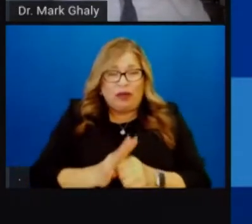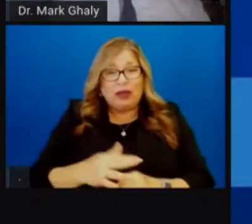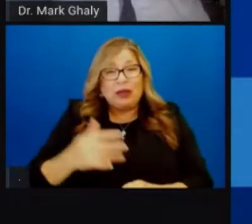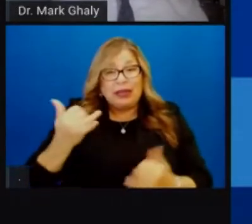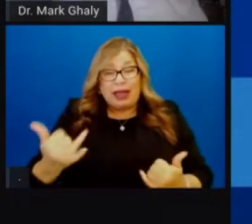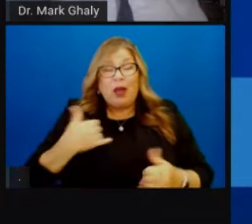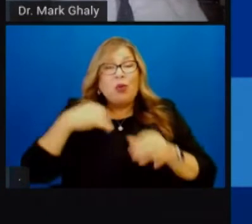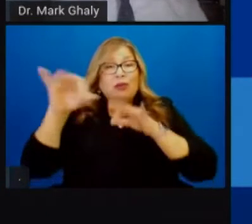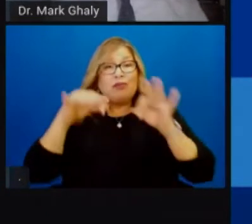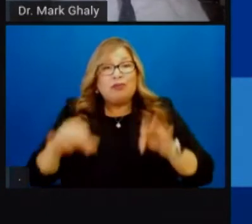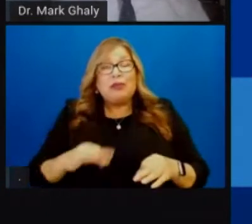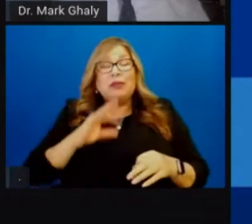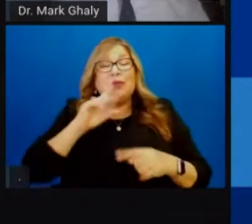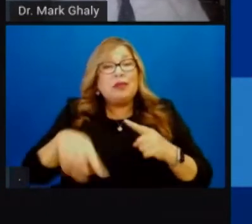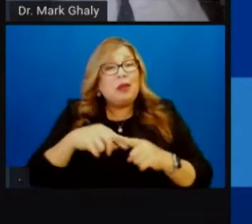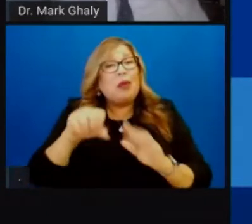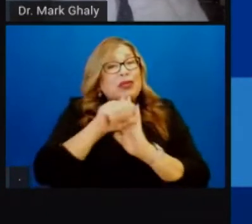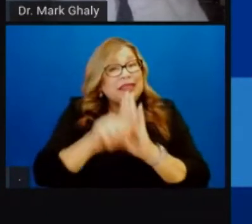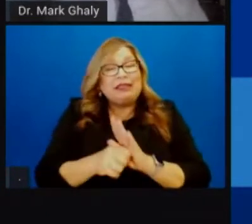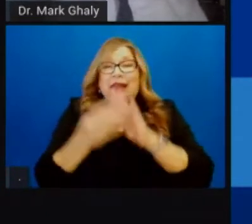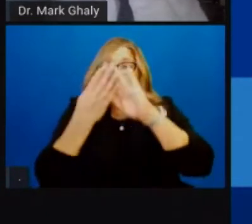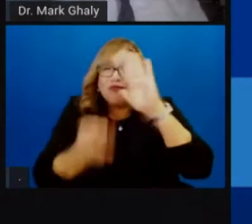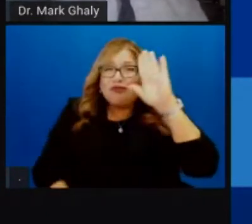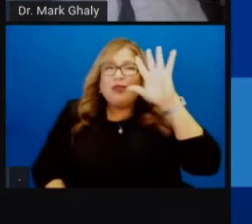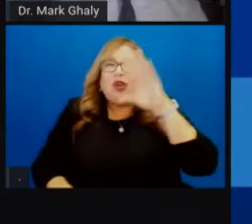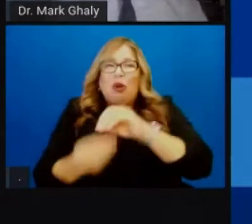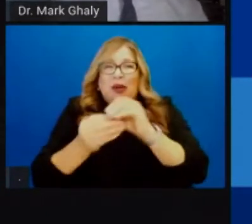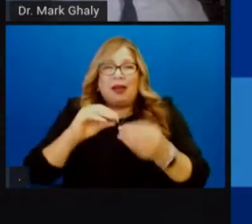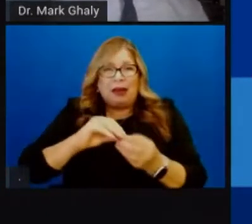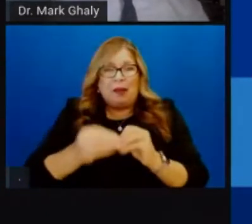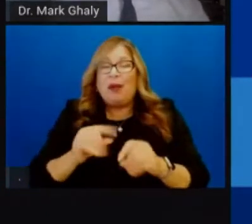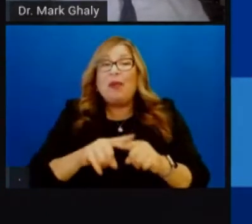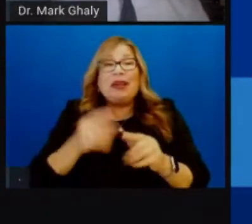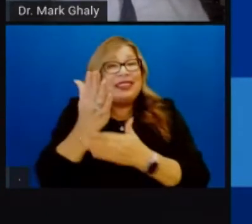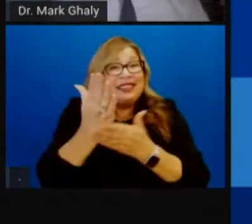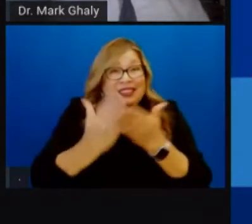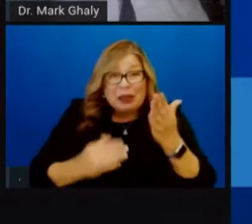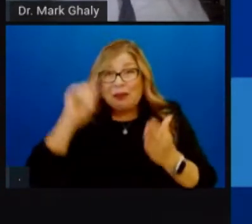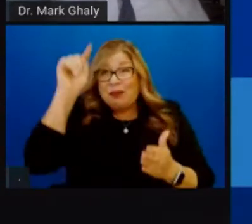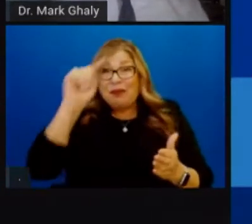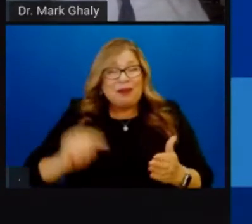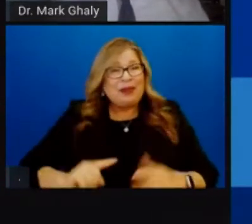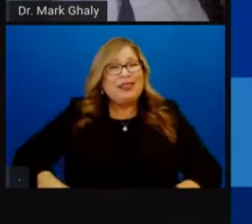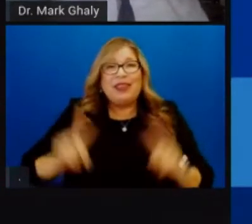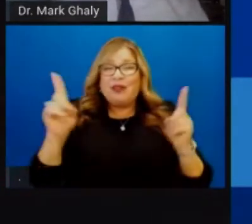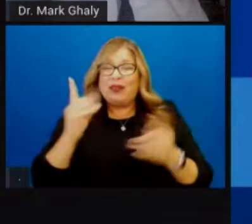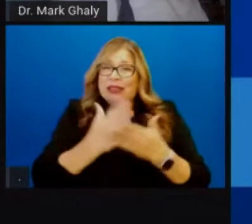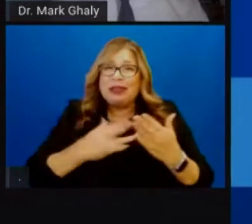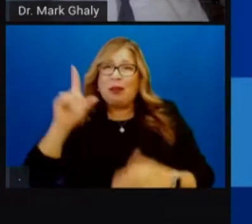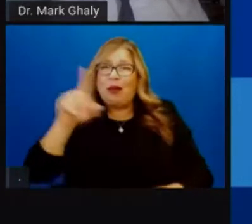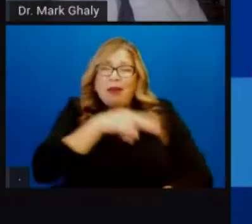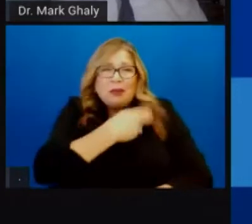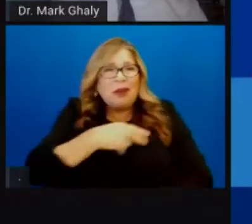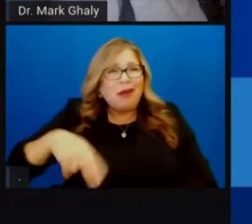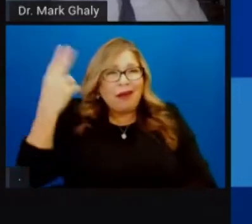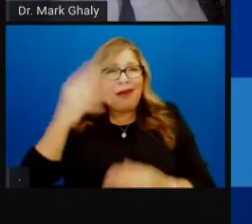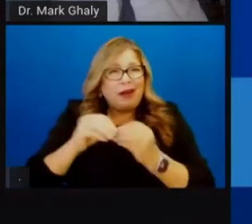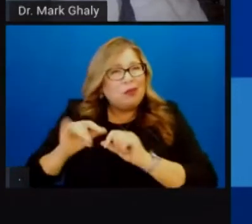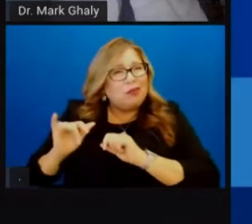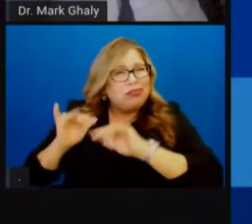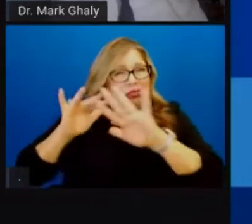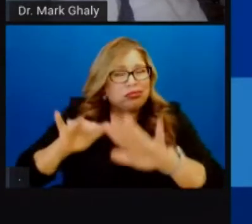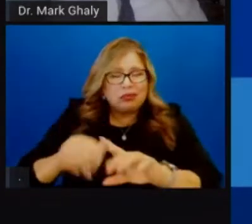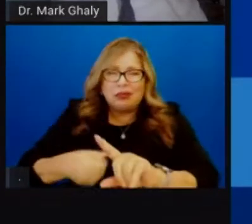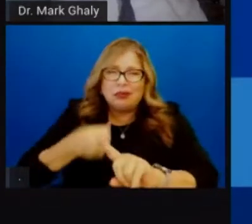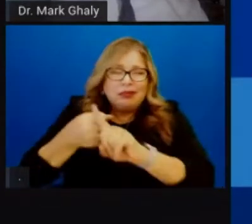have a range across the state. Some places still seeing their hospitals impacted, getting better, but still